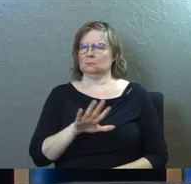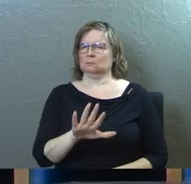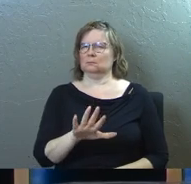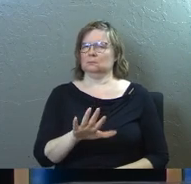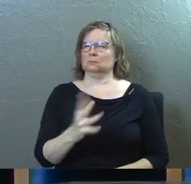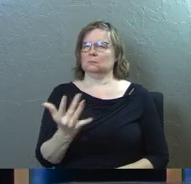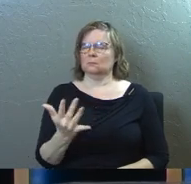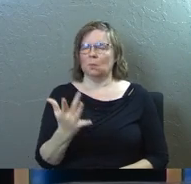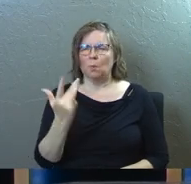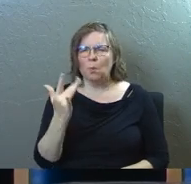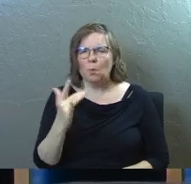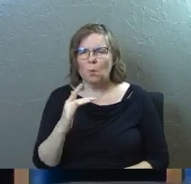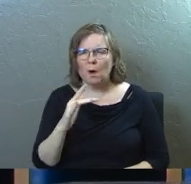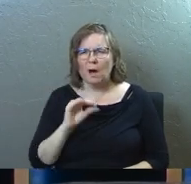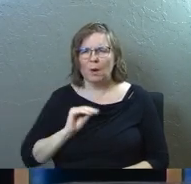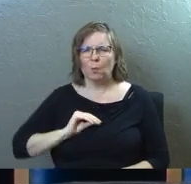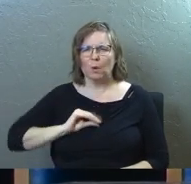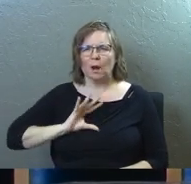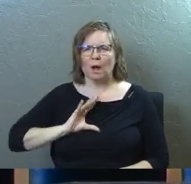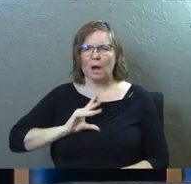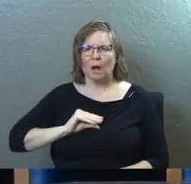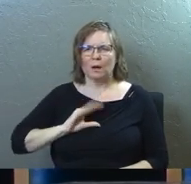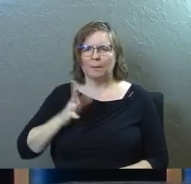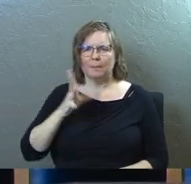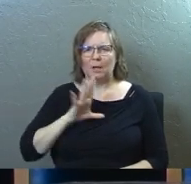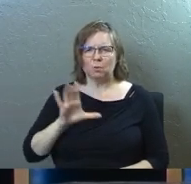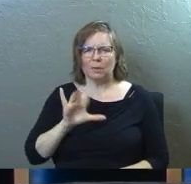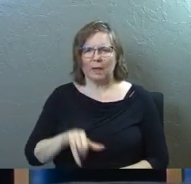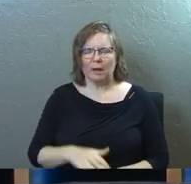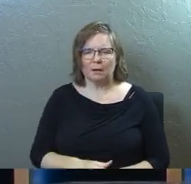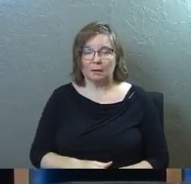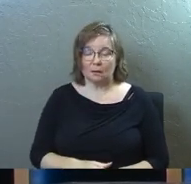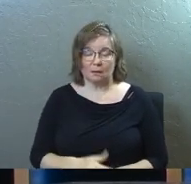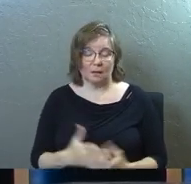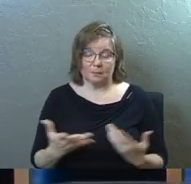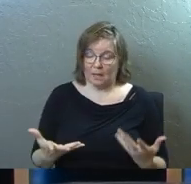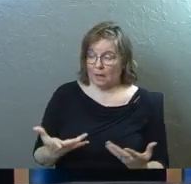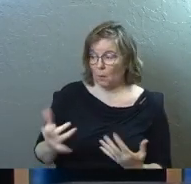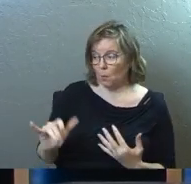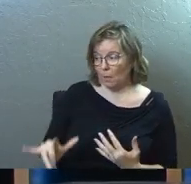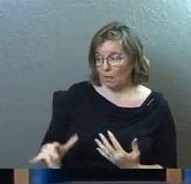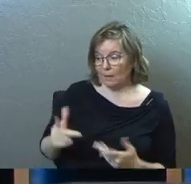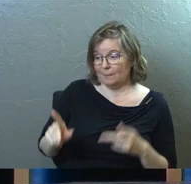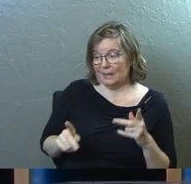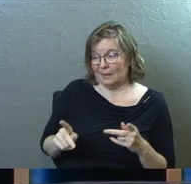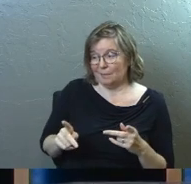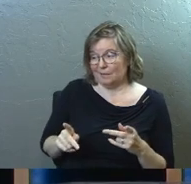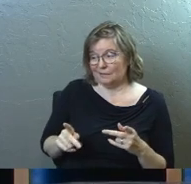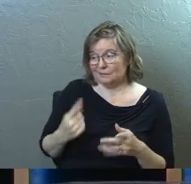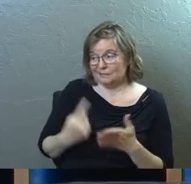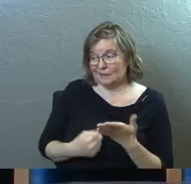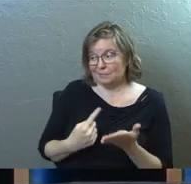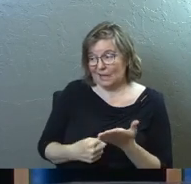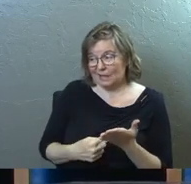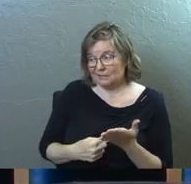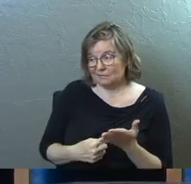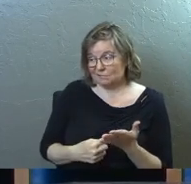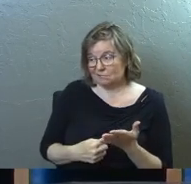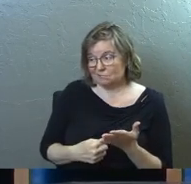wait, why would Iron Man do that? And I'm like, well, people are kind of trash